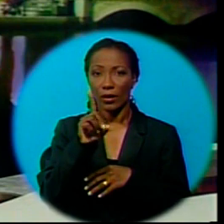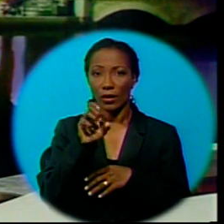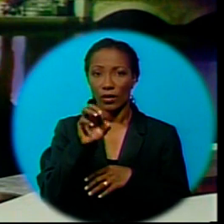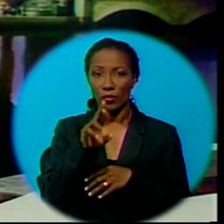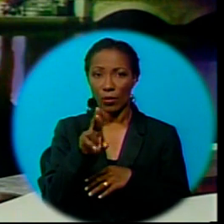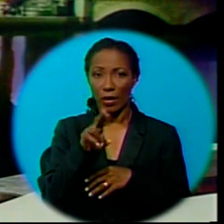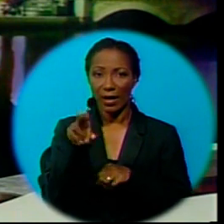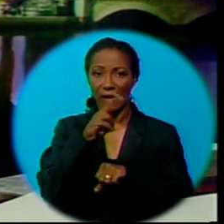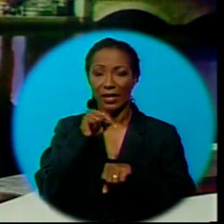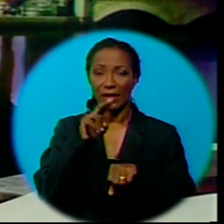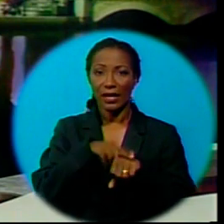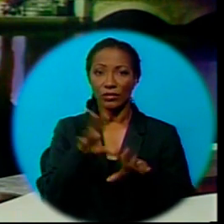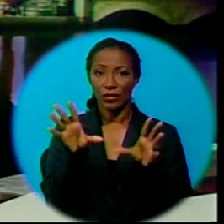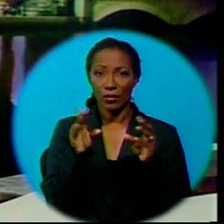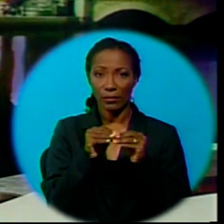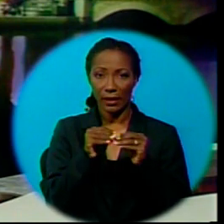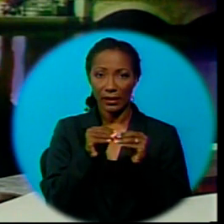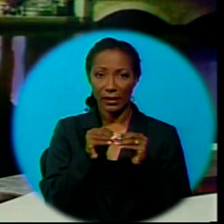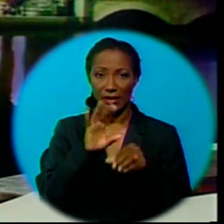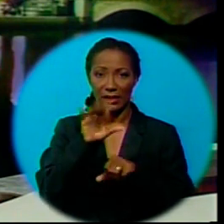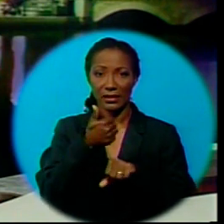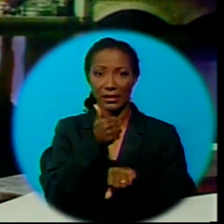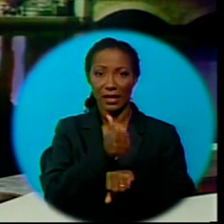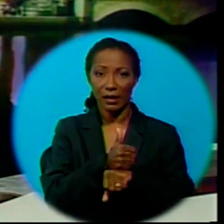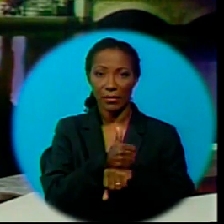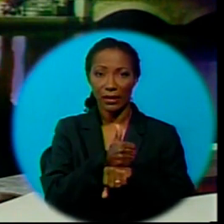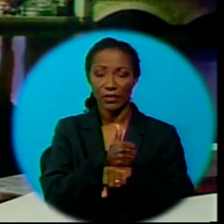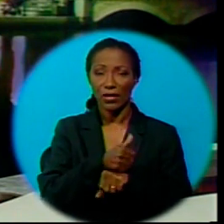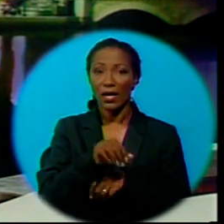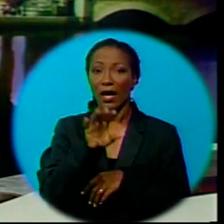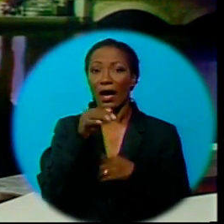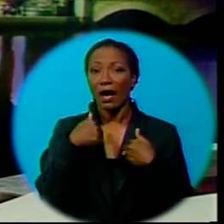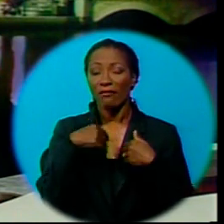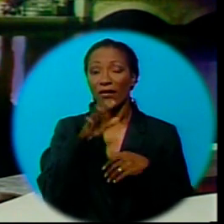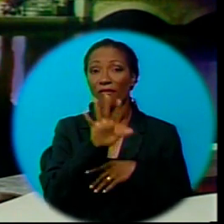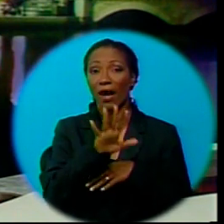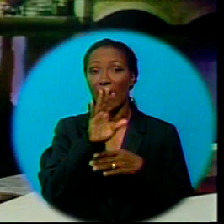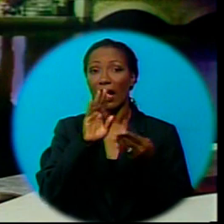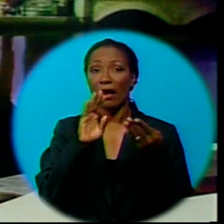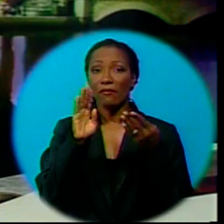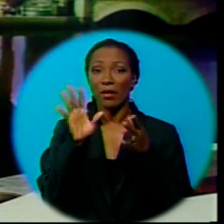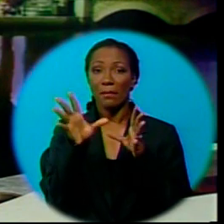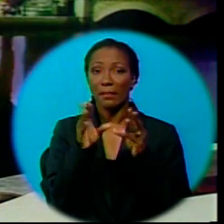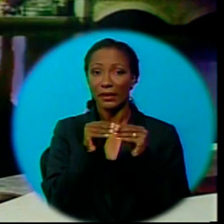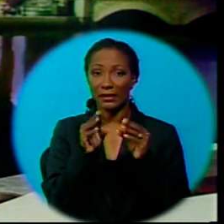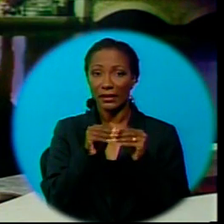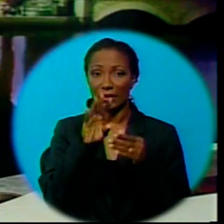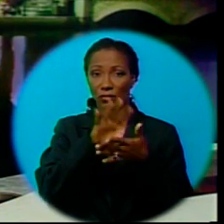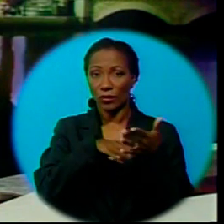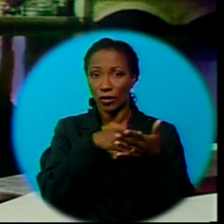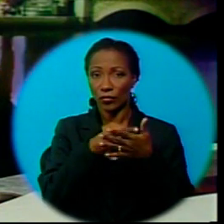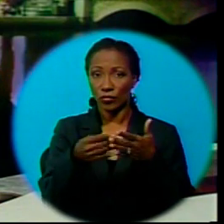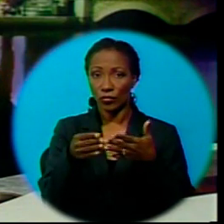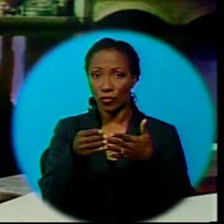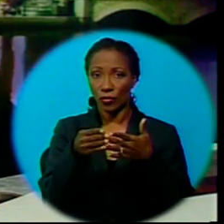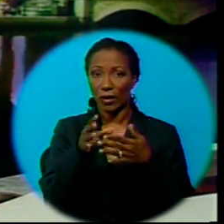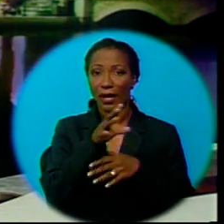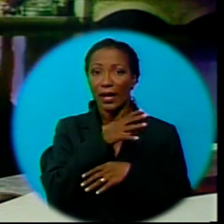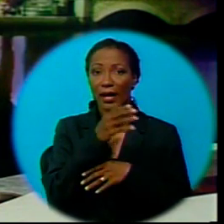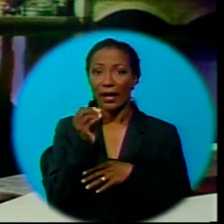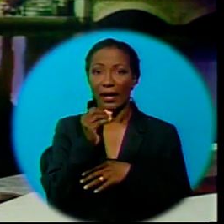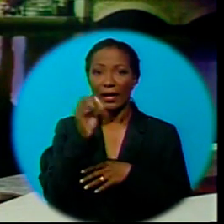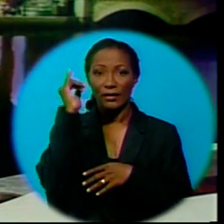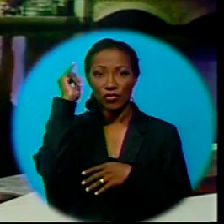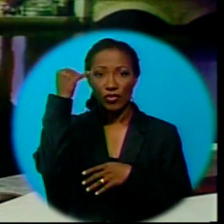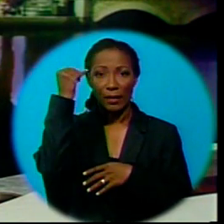been established, while stakeholder consultations and 5 community meetings have also been scheduled. Economist and co-chair of the committee,